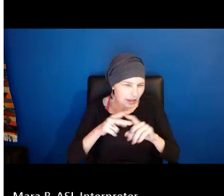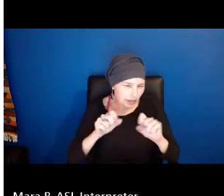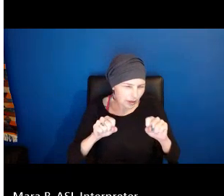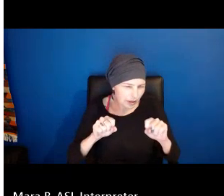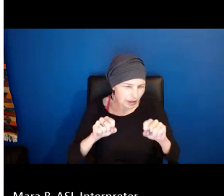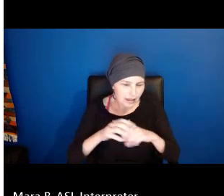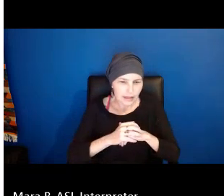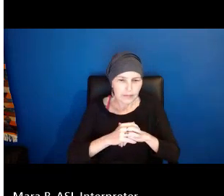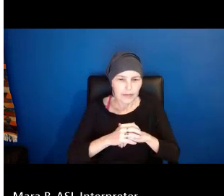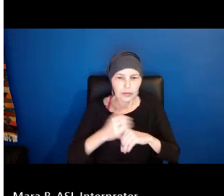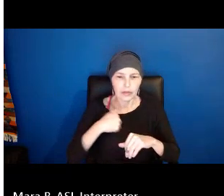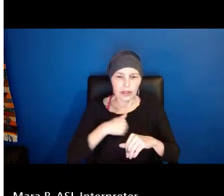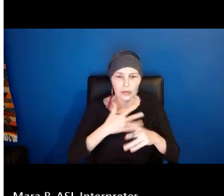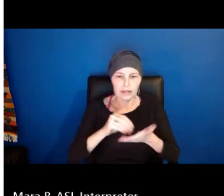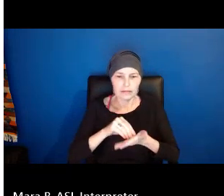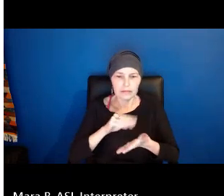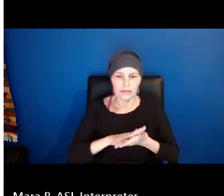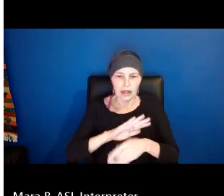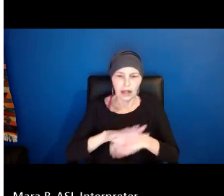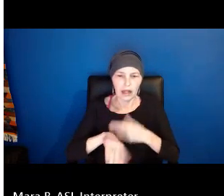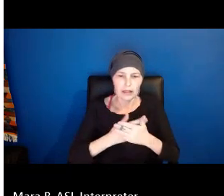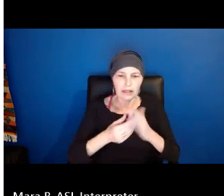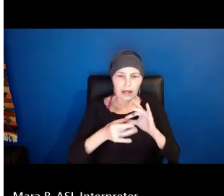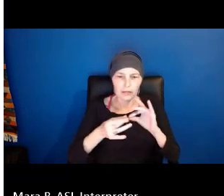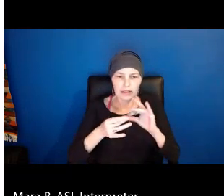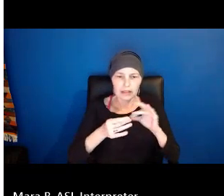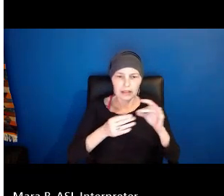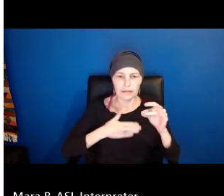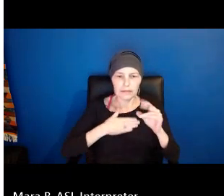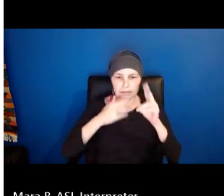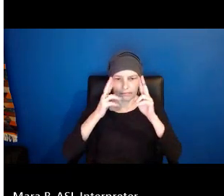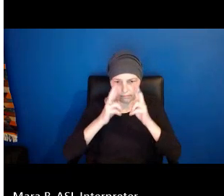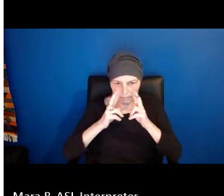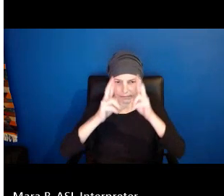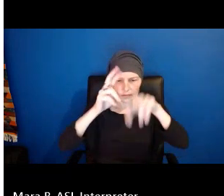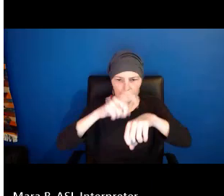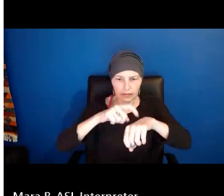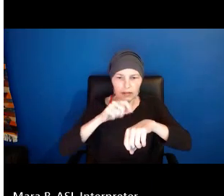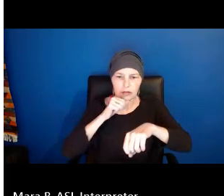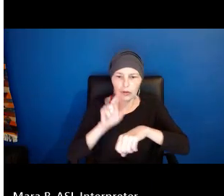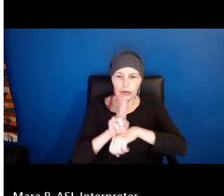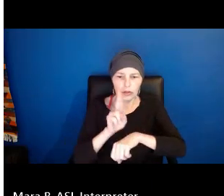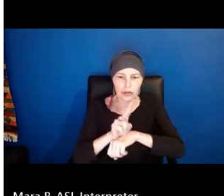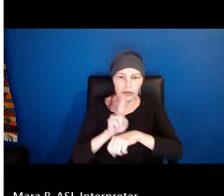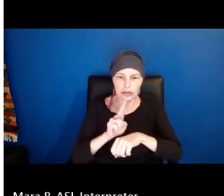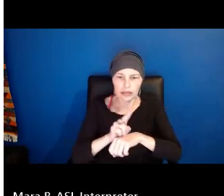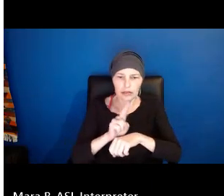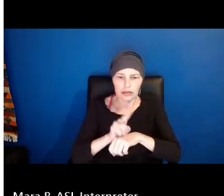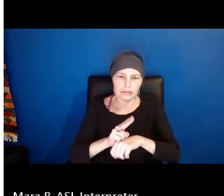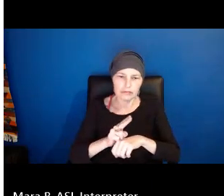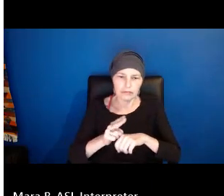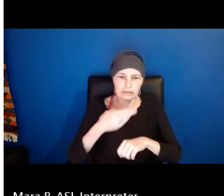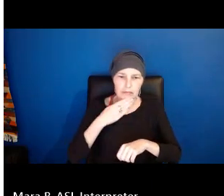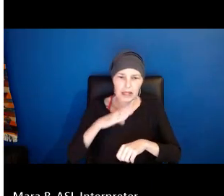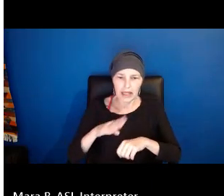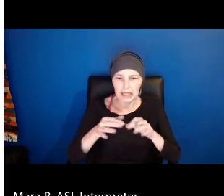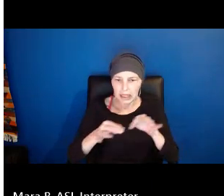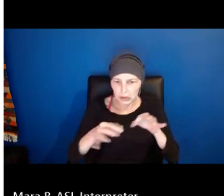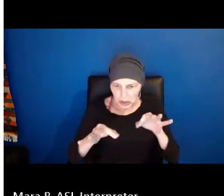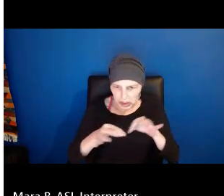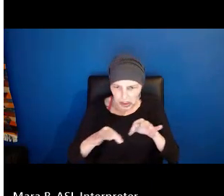of your comments. Please be respectful of the time. Don't use provocative language, and be concise so other speakers have